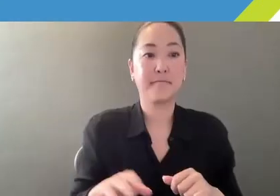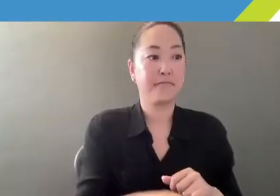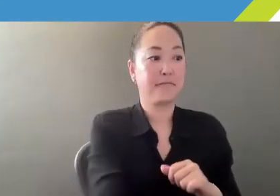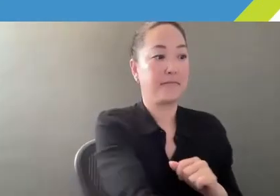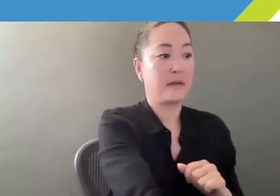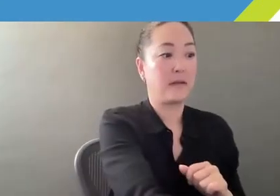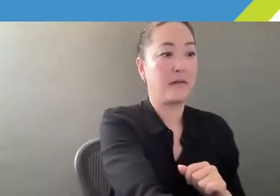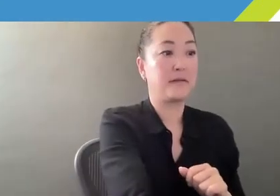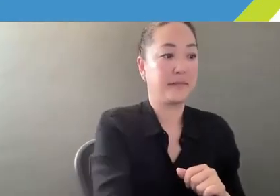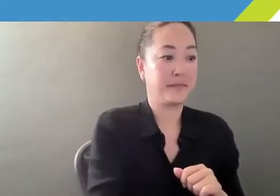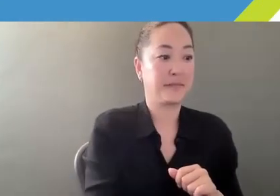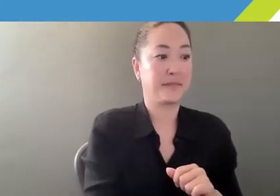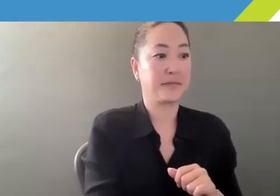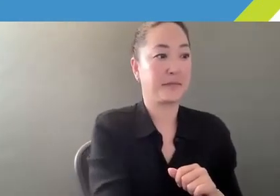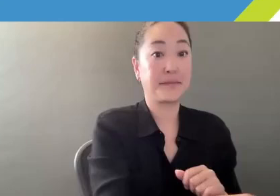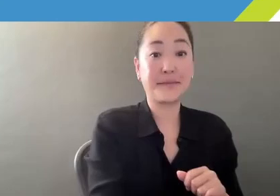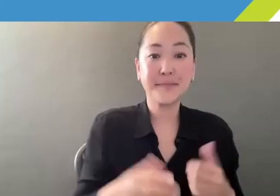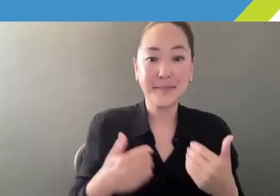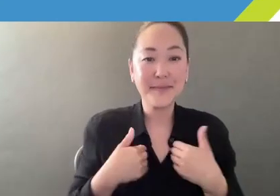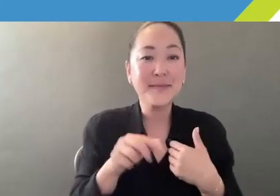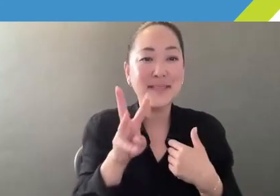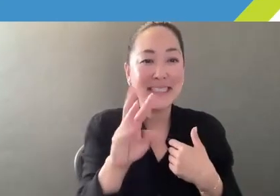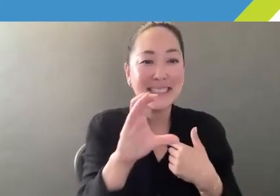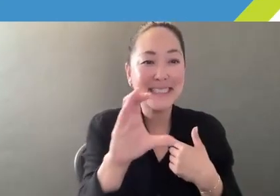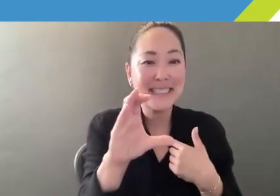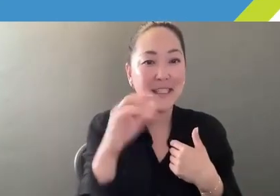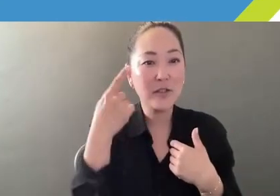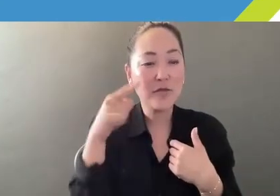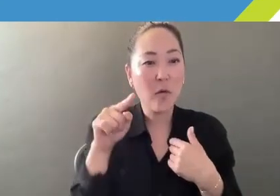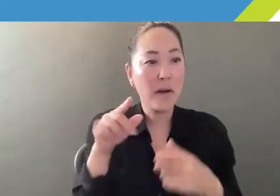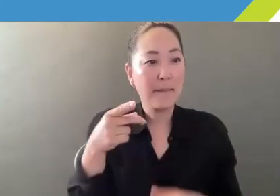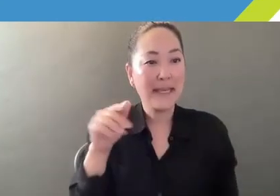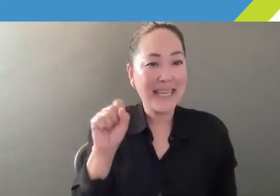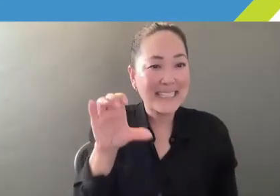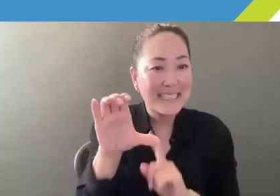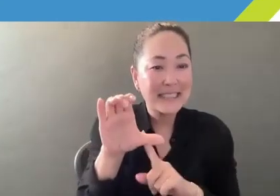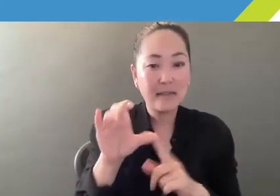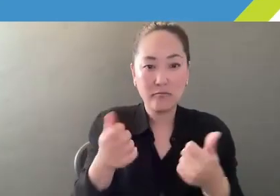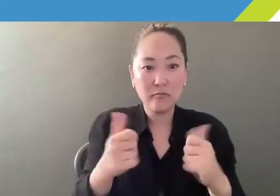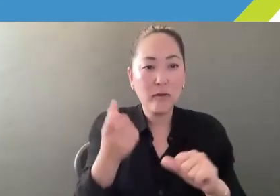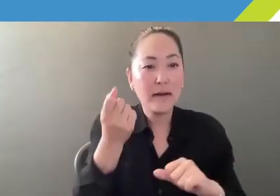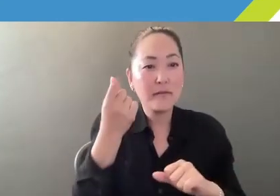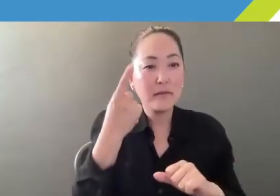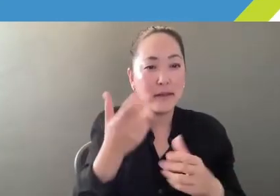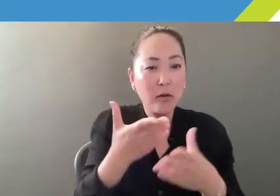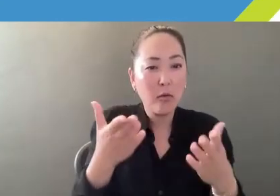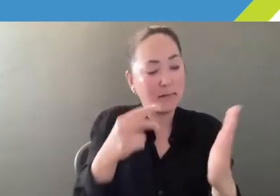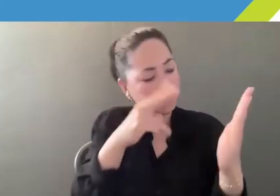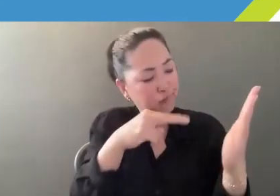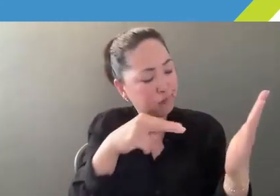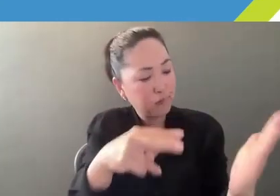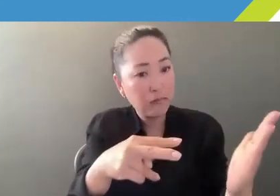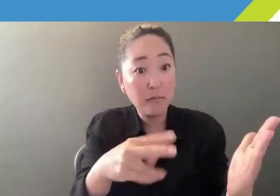called the 6 C's of PSC, okay? Which is a way to try and understand some of the things that you will read about if